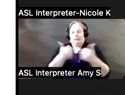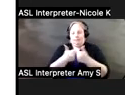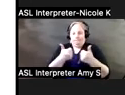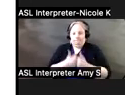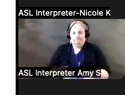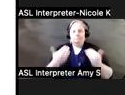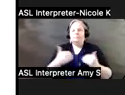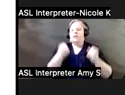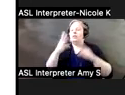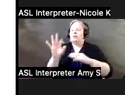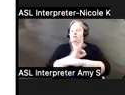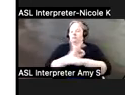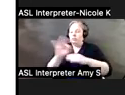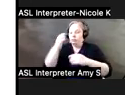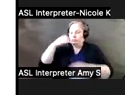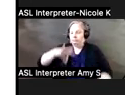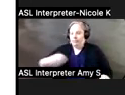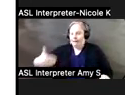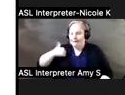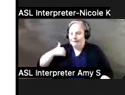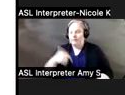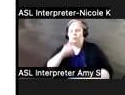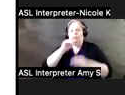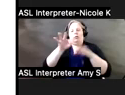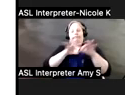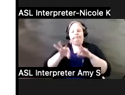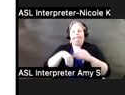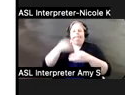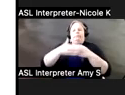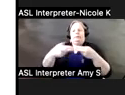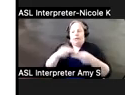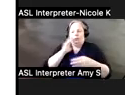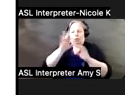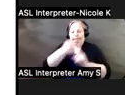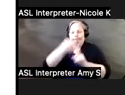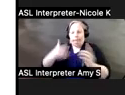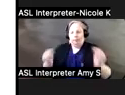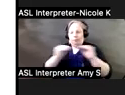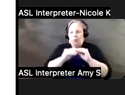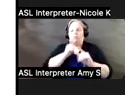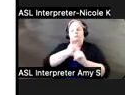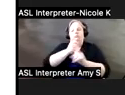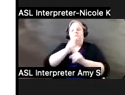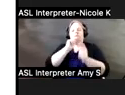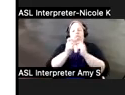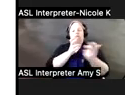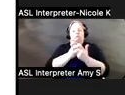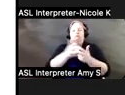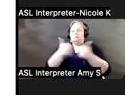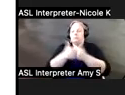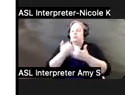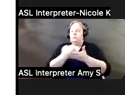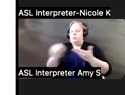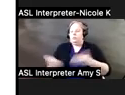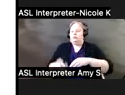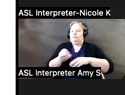of functional benefits, and we're gonna talk about this and highlight these in the next slide. But you can actually use adaptive gaming equipment for other areas of daily independence, and we'll talk